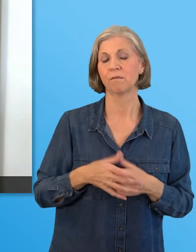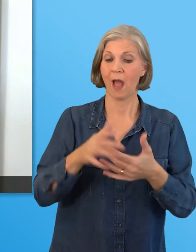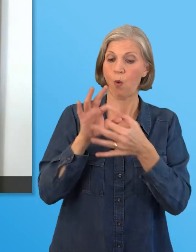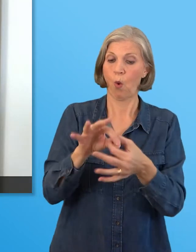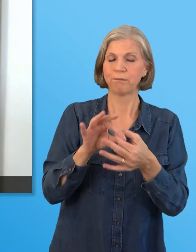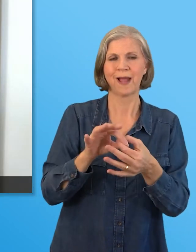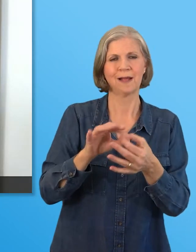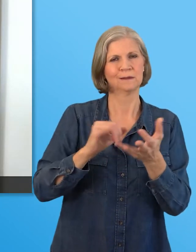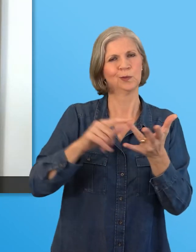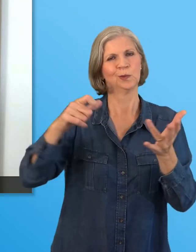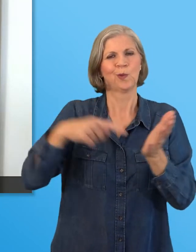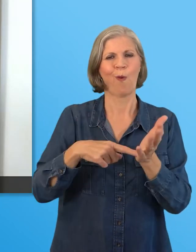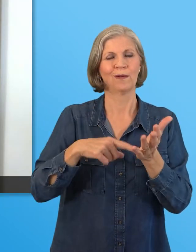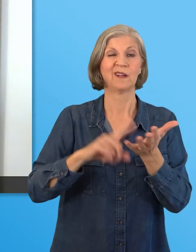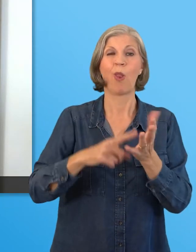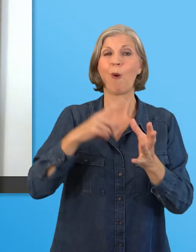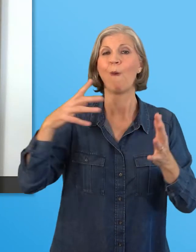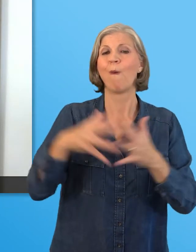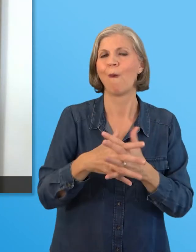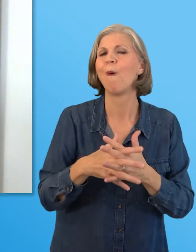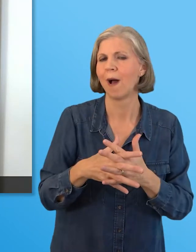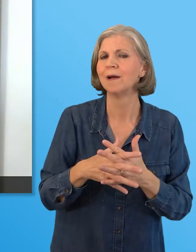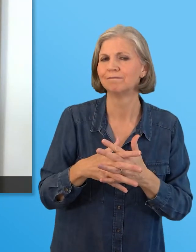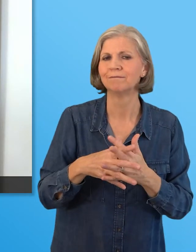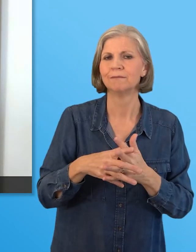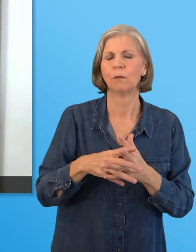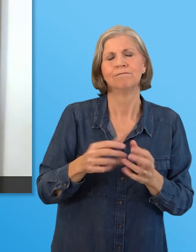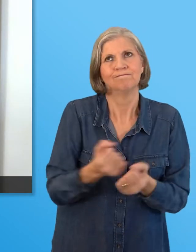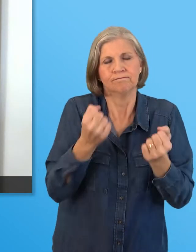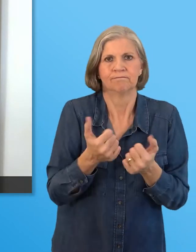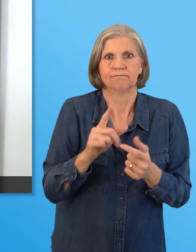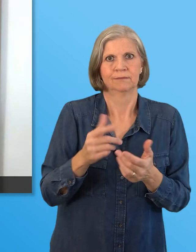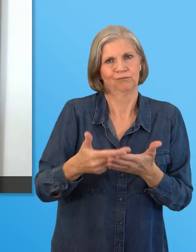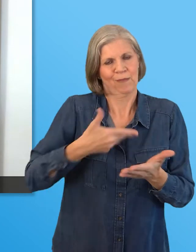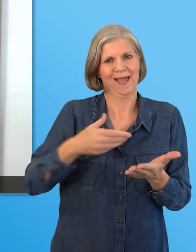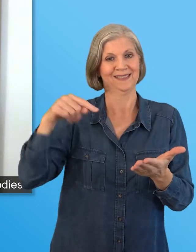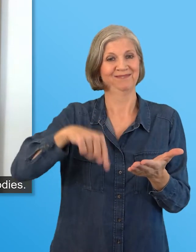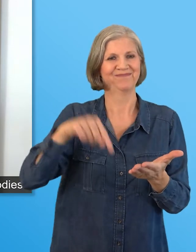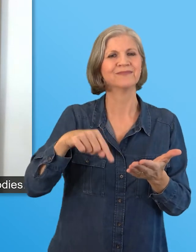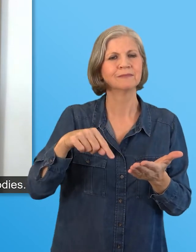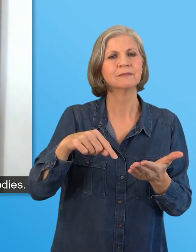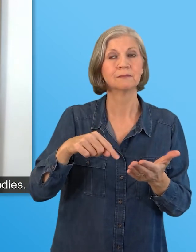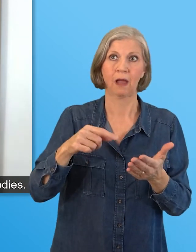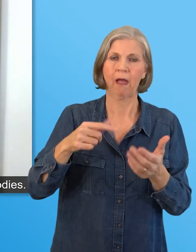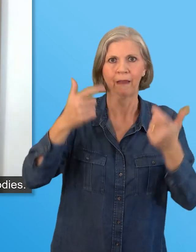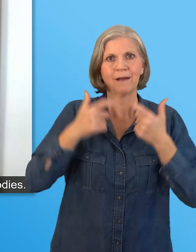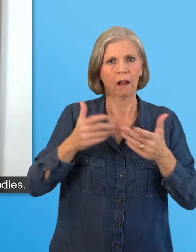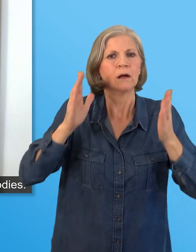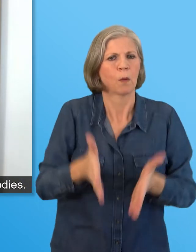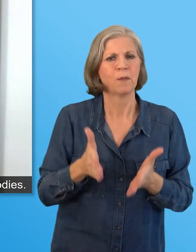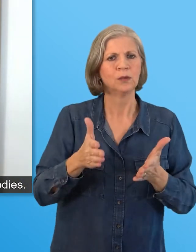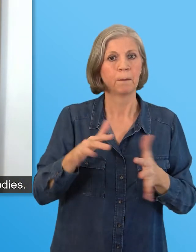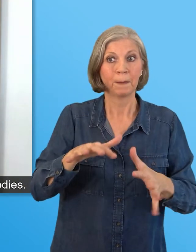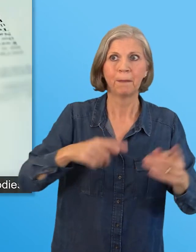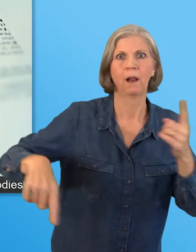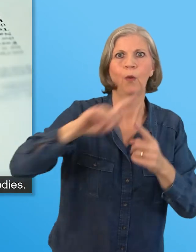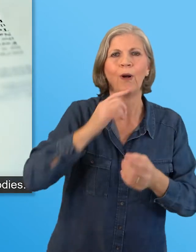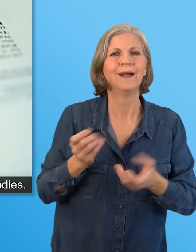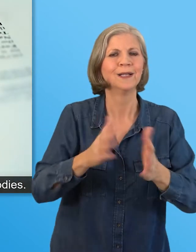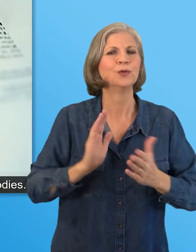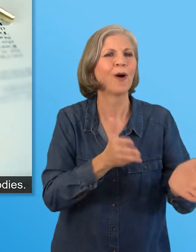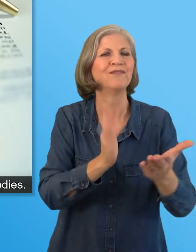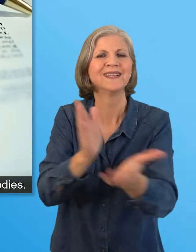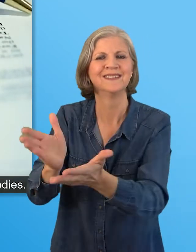Incorporating into Scots law will strengthen the rights. It will put a legal obligation on